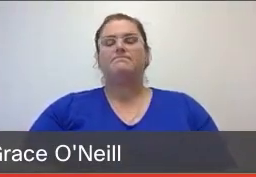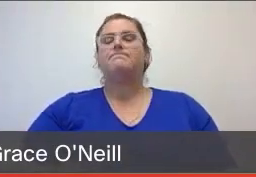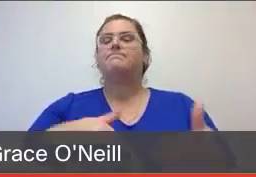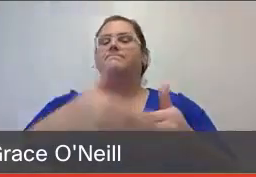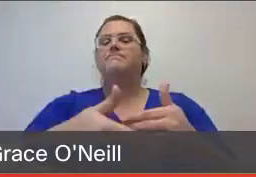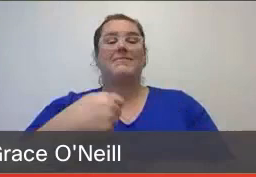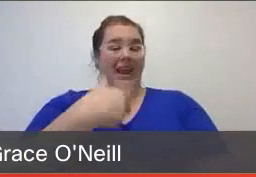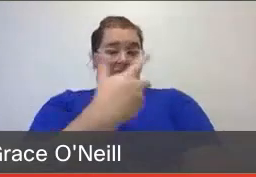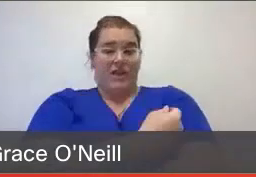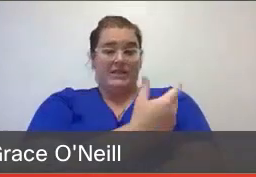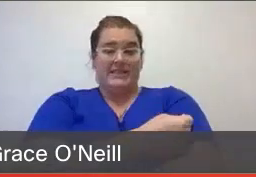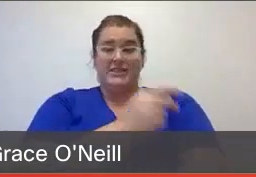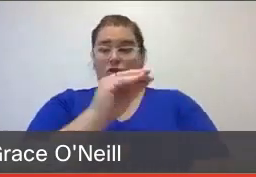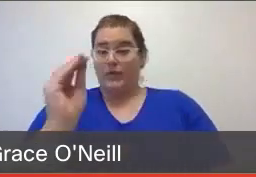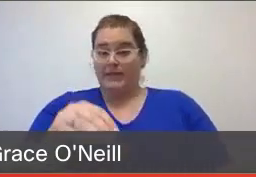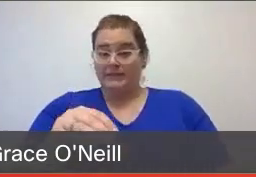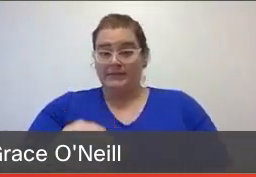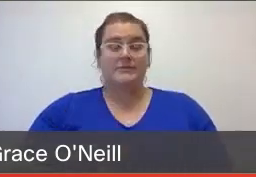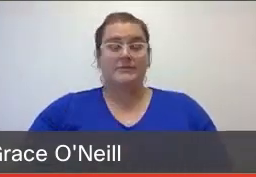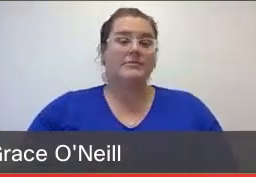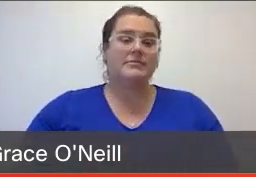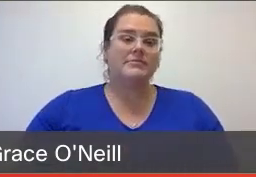Vaccination rates at this point